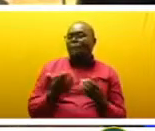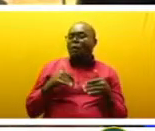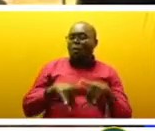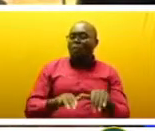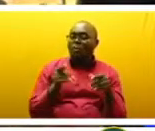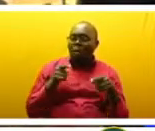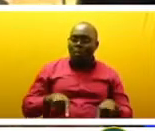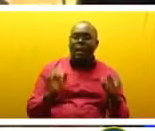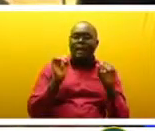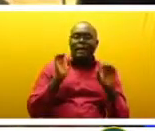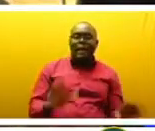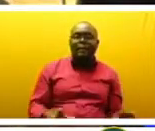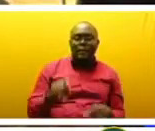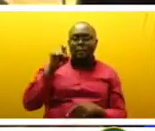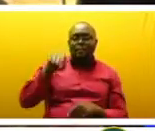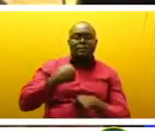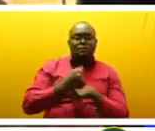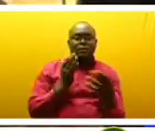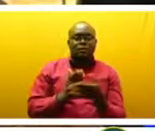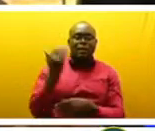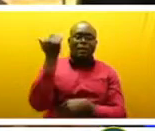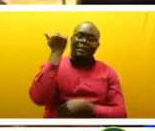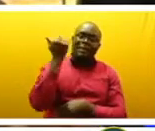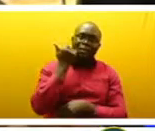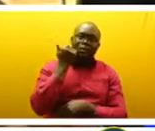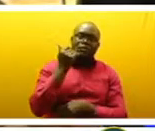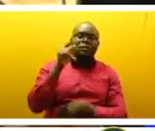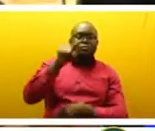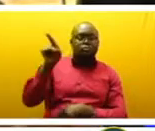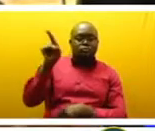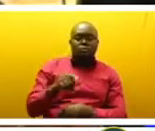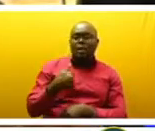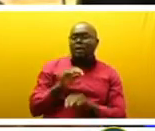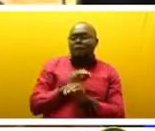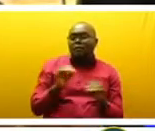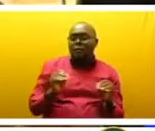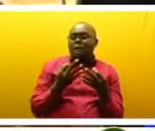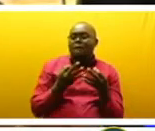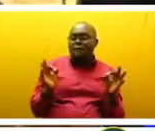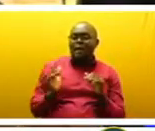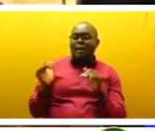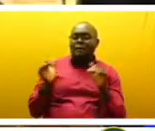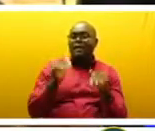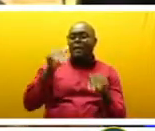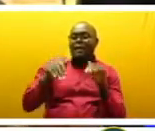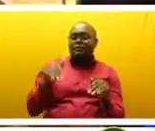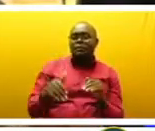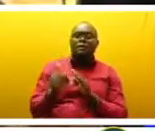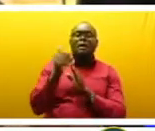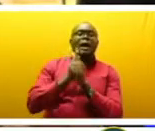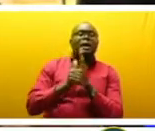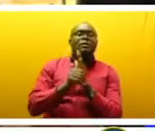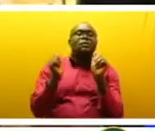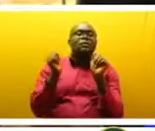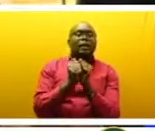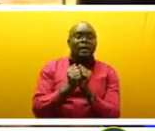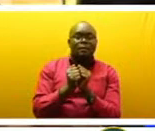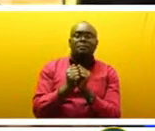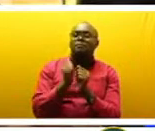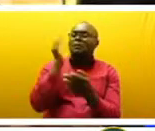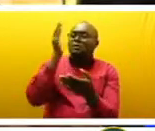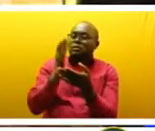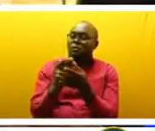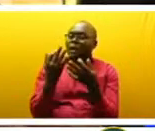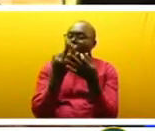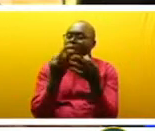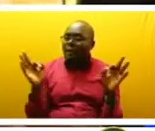that, which should lead the court to determine that there was no free and fair election. Article 10, was it fair and transparent? We